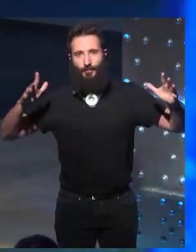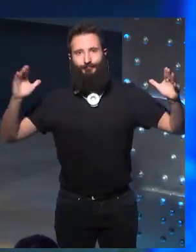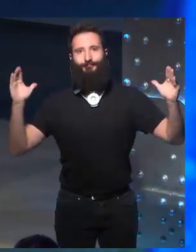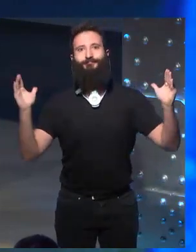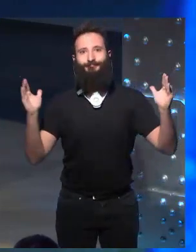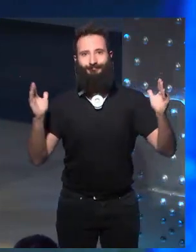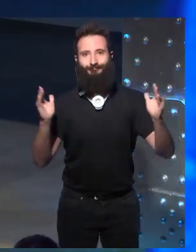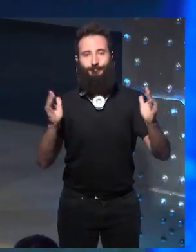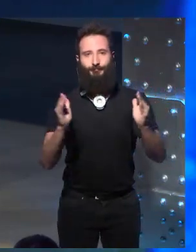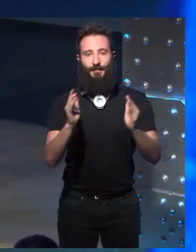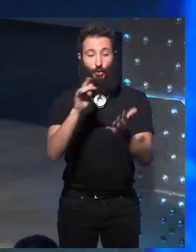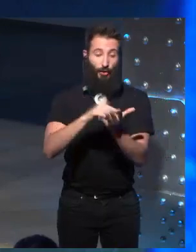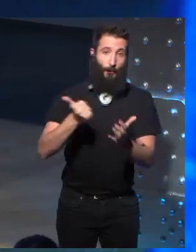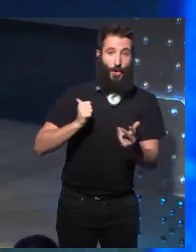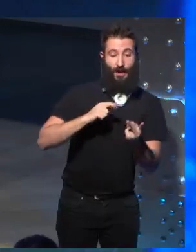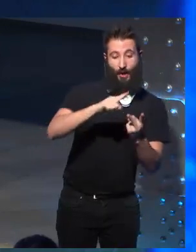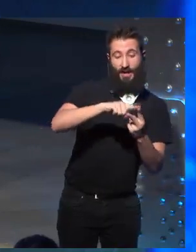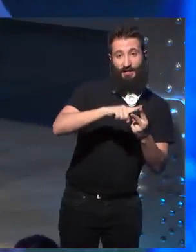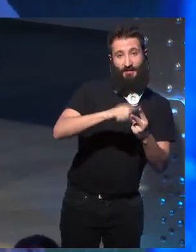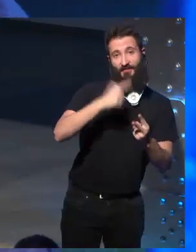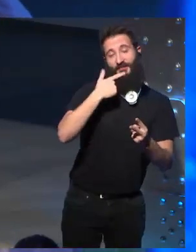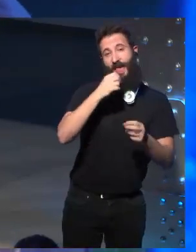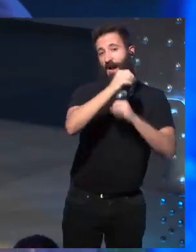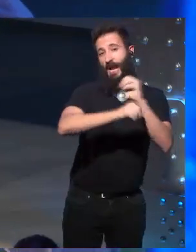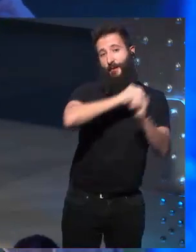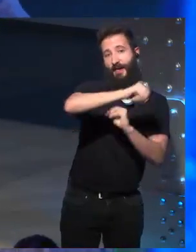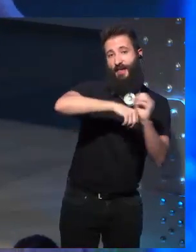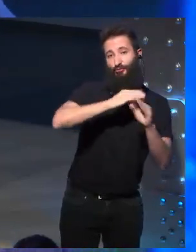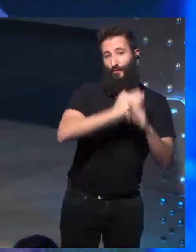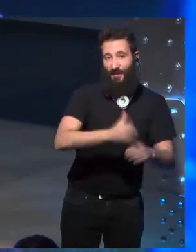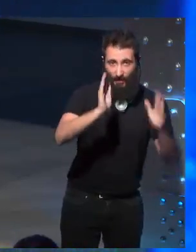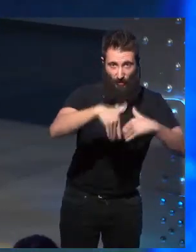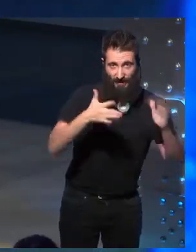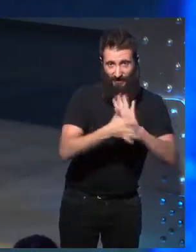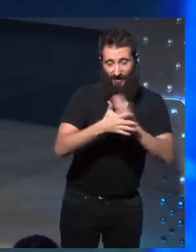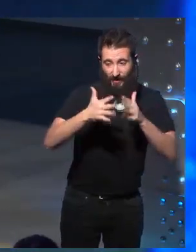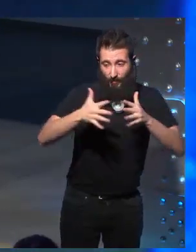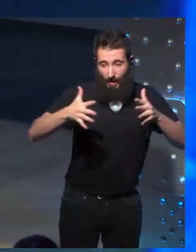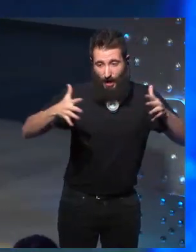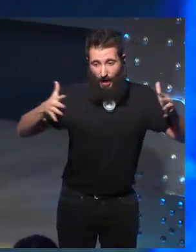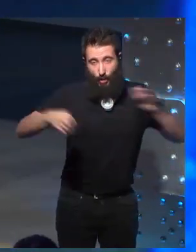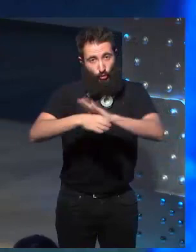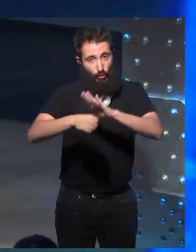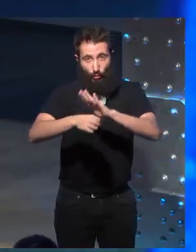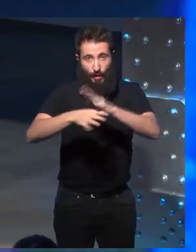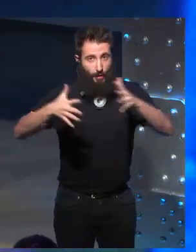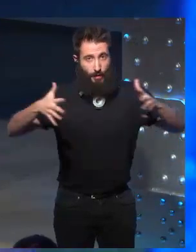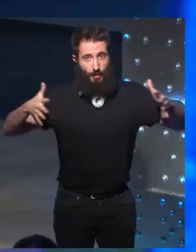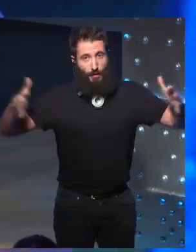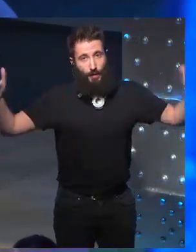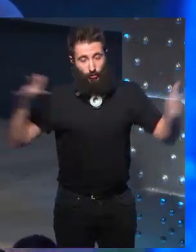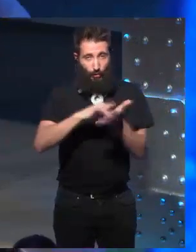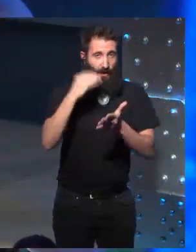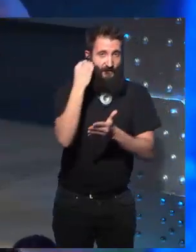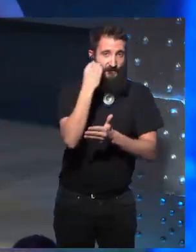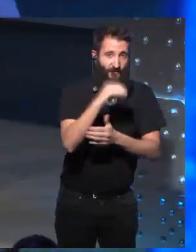one, there's not enough energy, not enough gravity, and the expansion goes on forever. And then you get very cold because everything gets